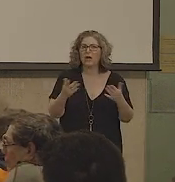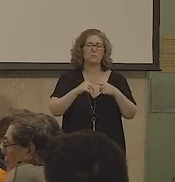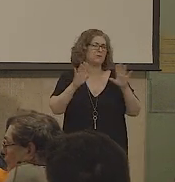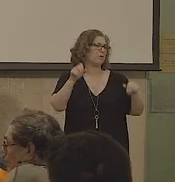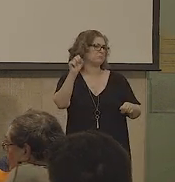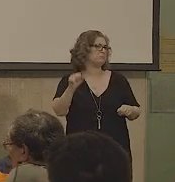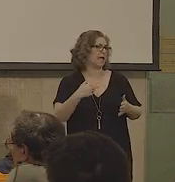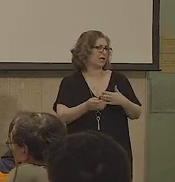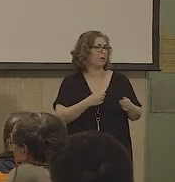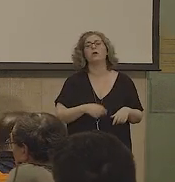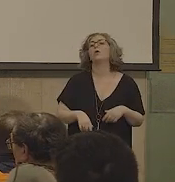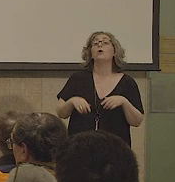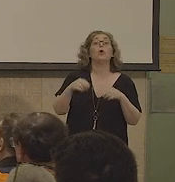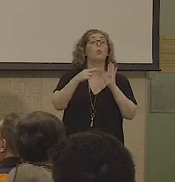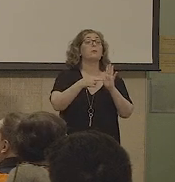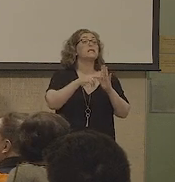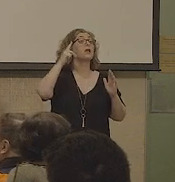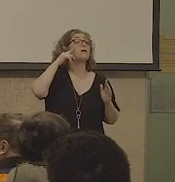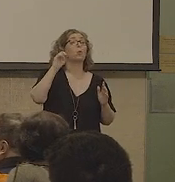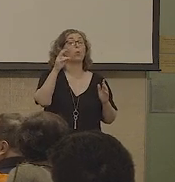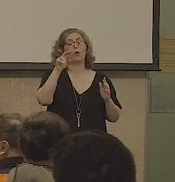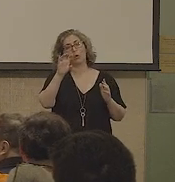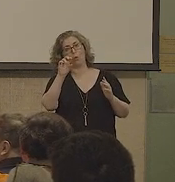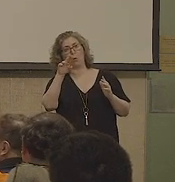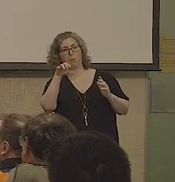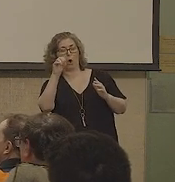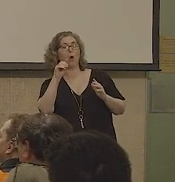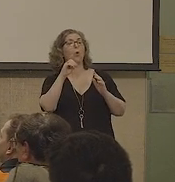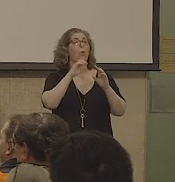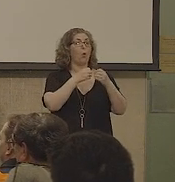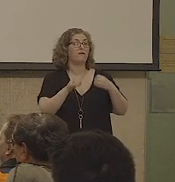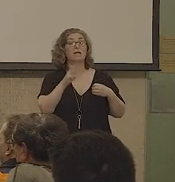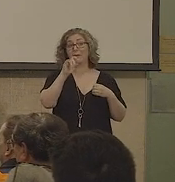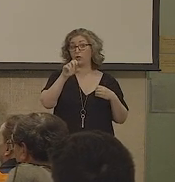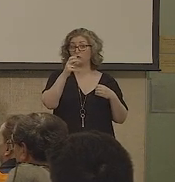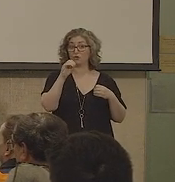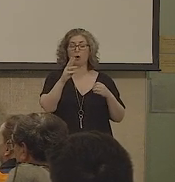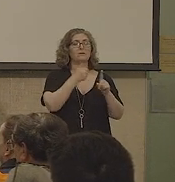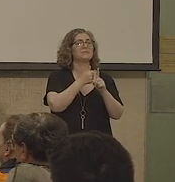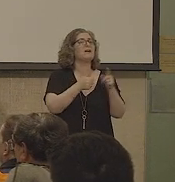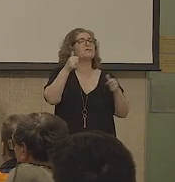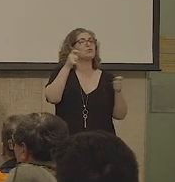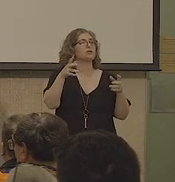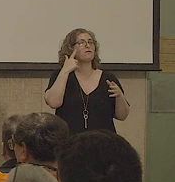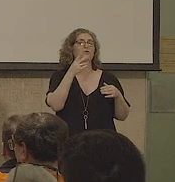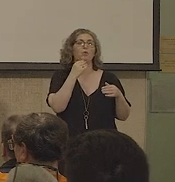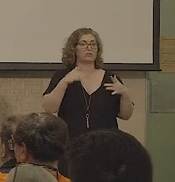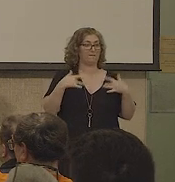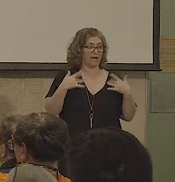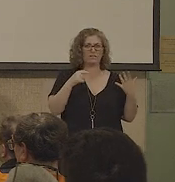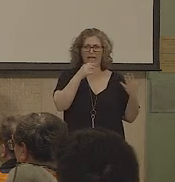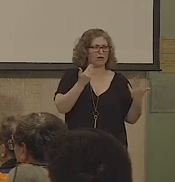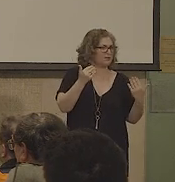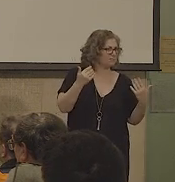say anyway, representing Governor Cuomo's office, Michael Snow, Director of Jewish Affairs, is either here or not yet. Governor